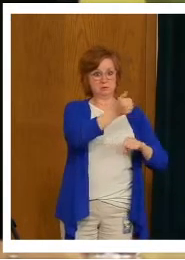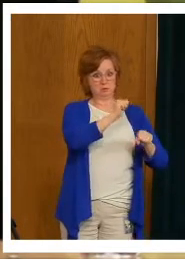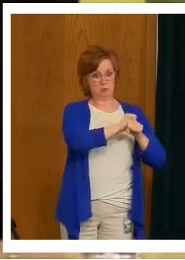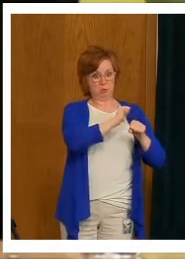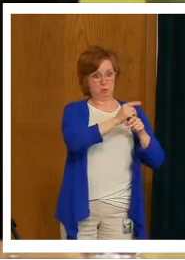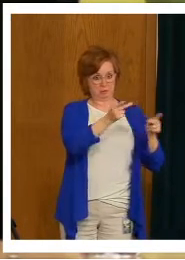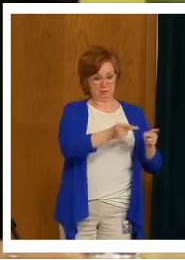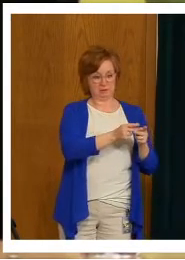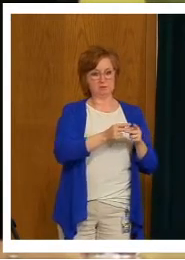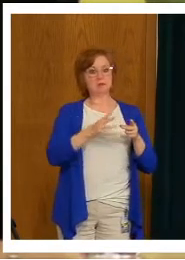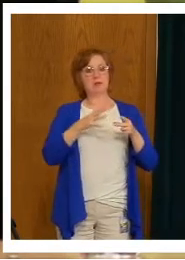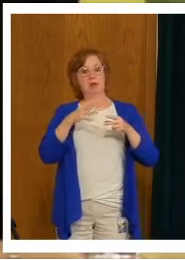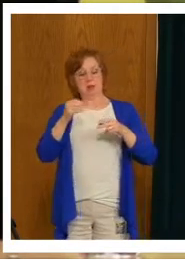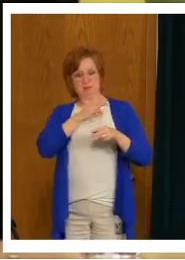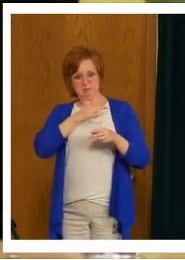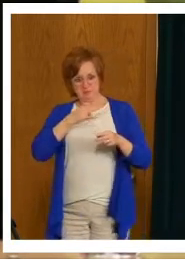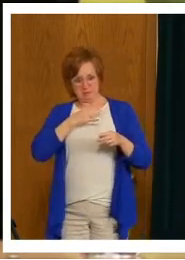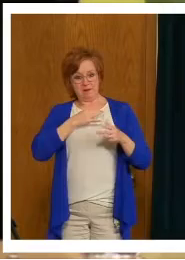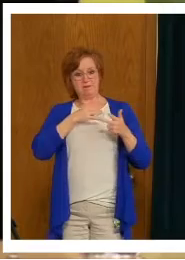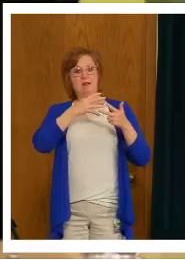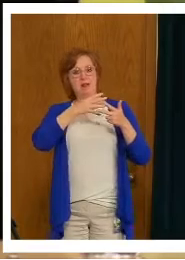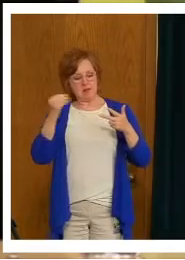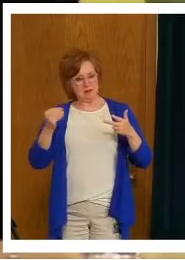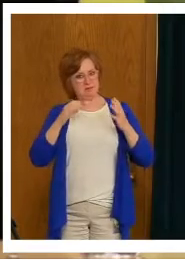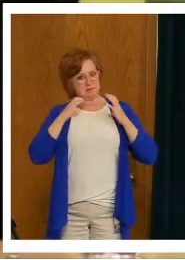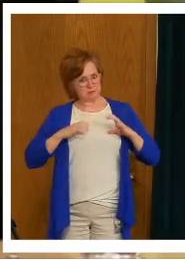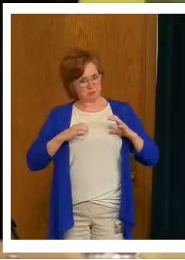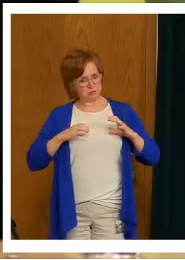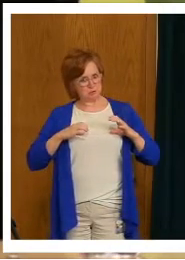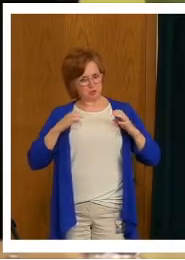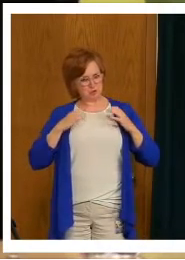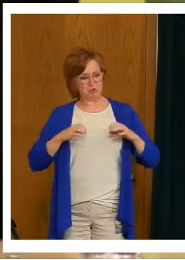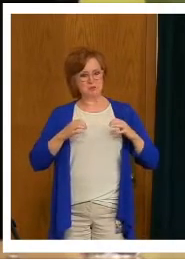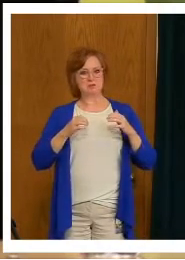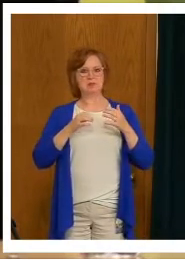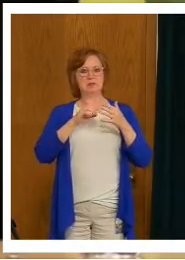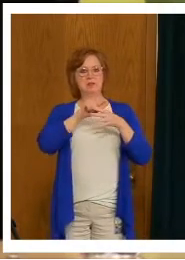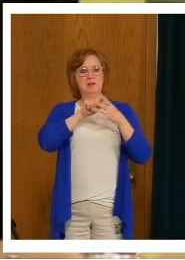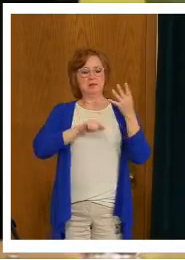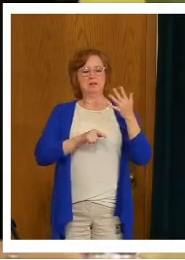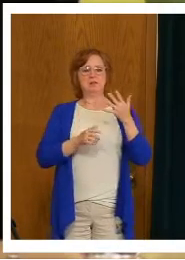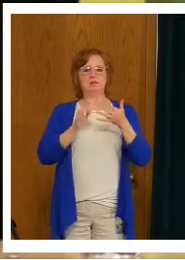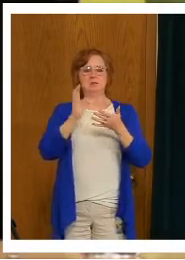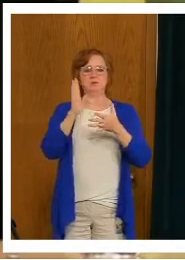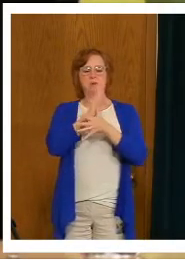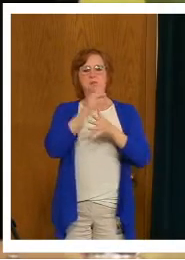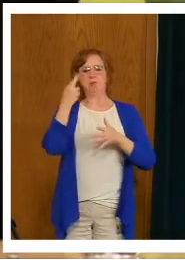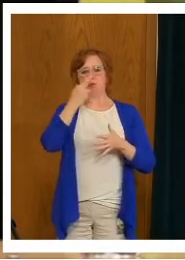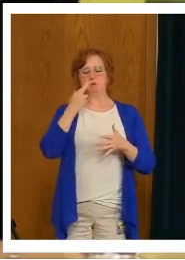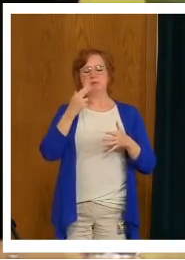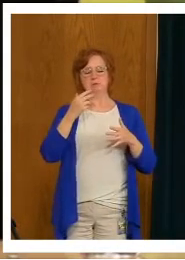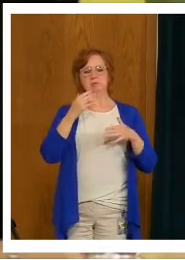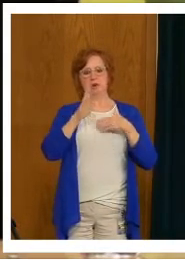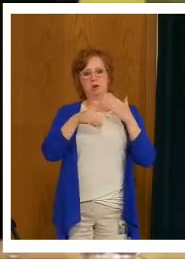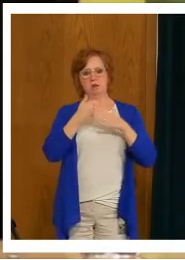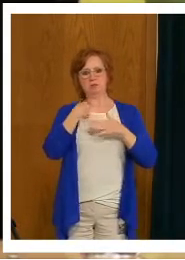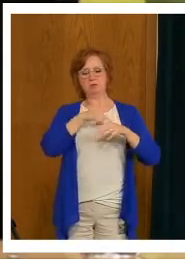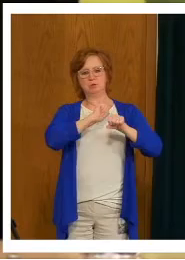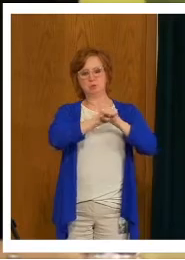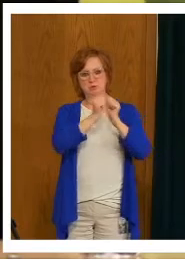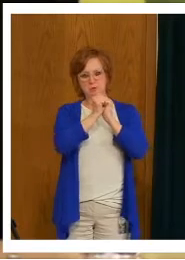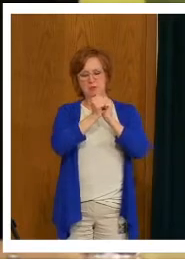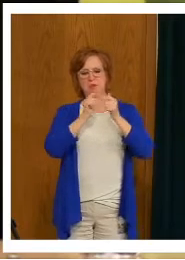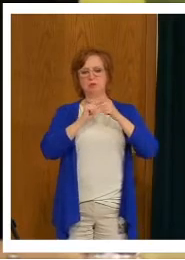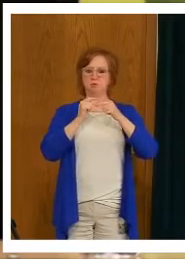employees. It's the best way for you to protect your customers. And it's the best way for us all collectively to protect Saskatchewan.